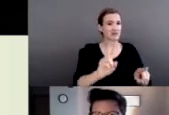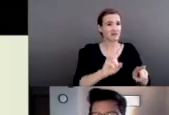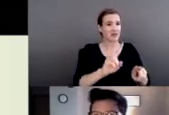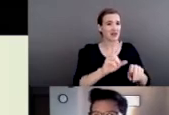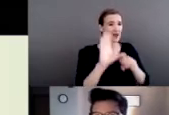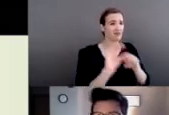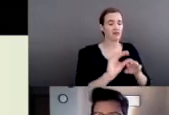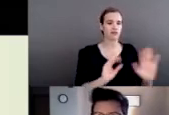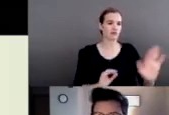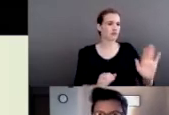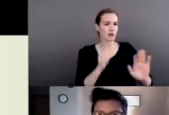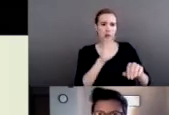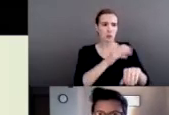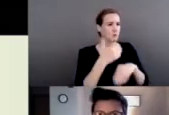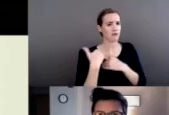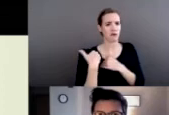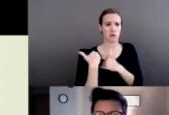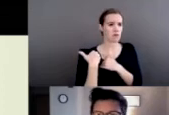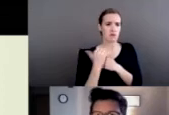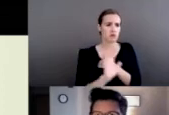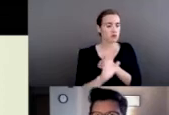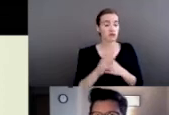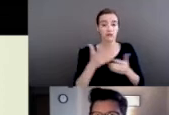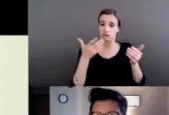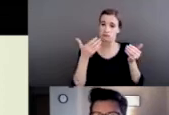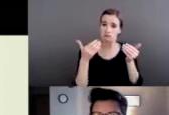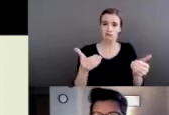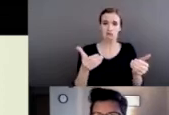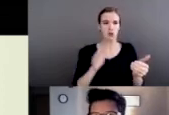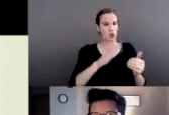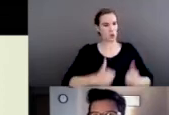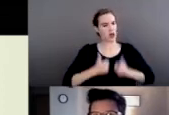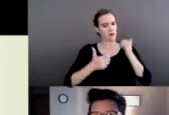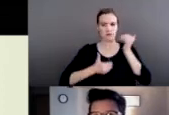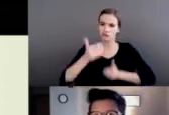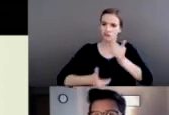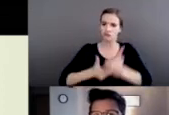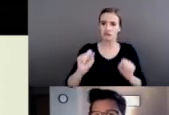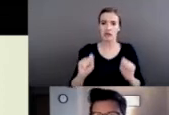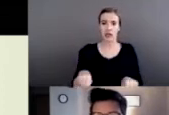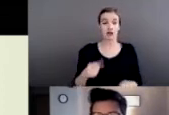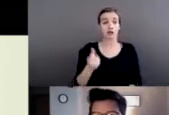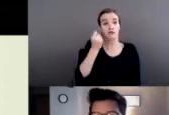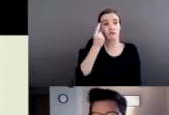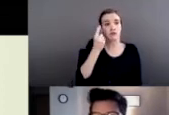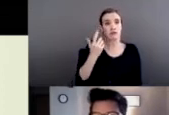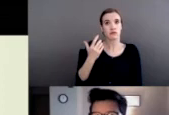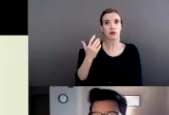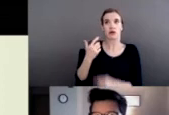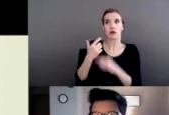And it's okay to live your life. It's okay to accept what happened, let it